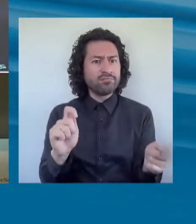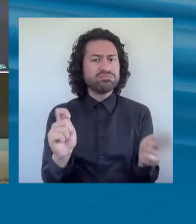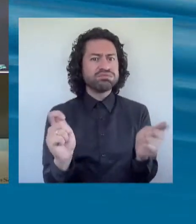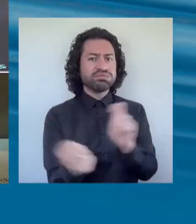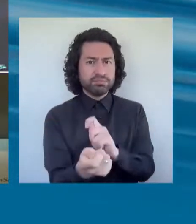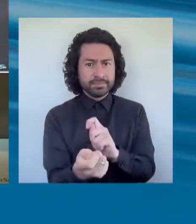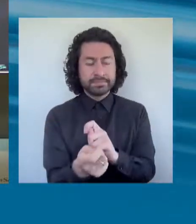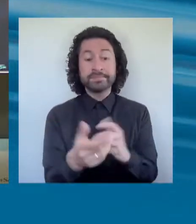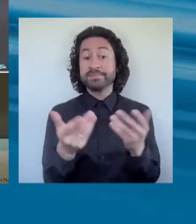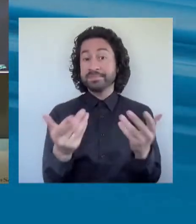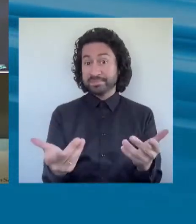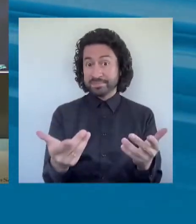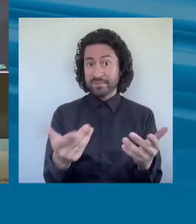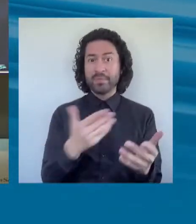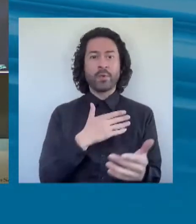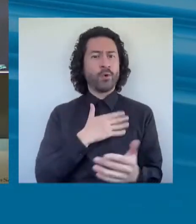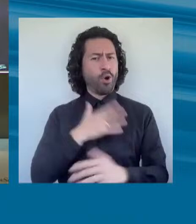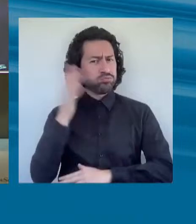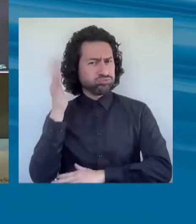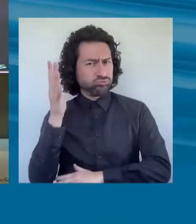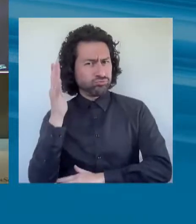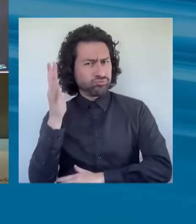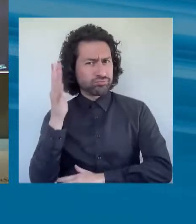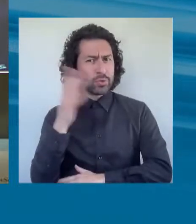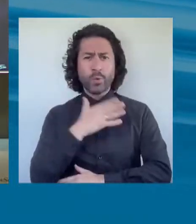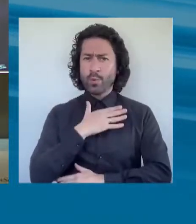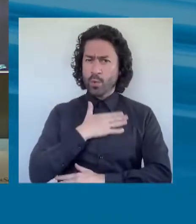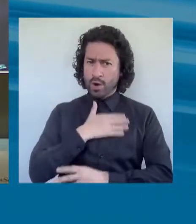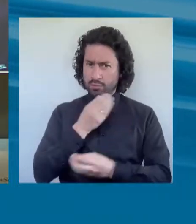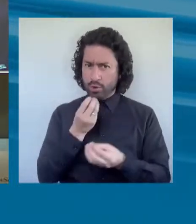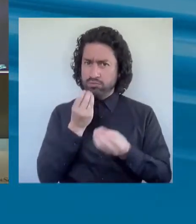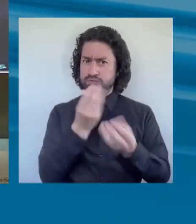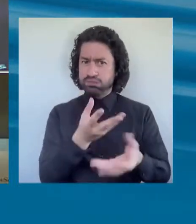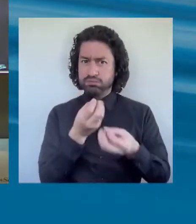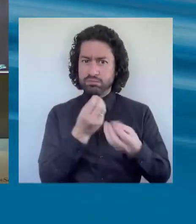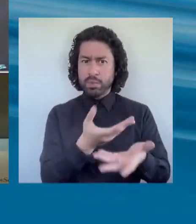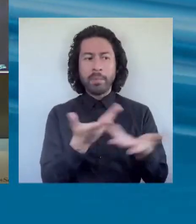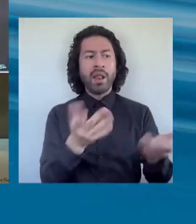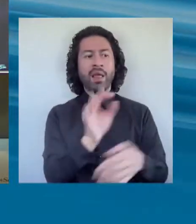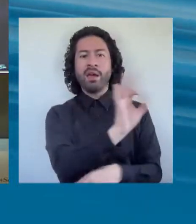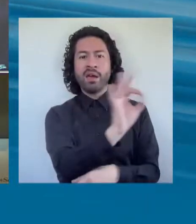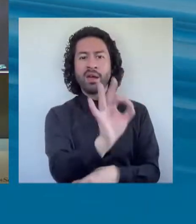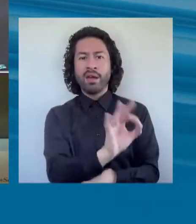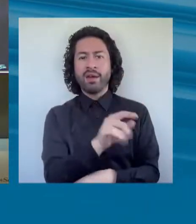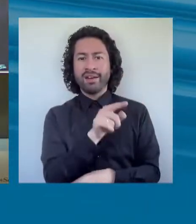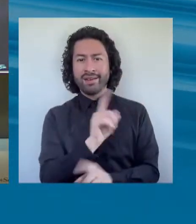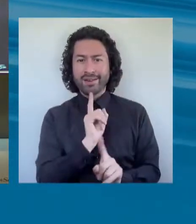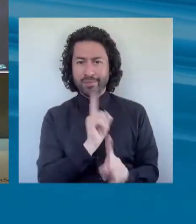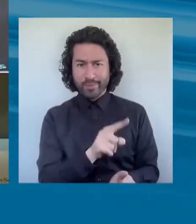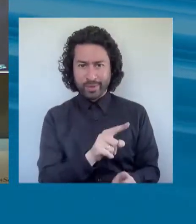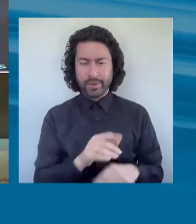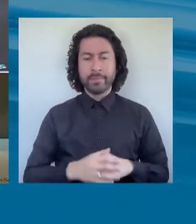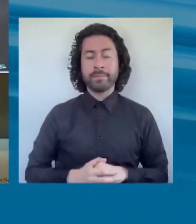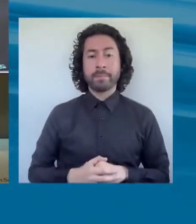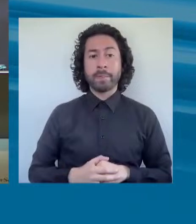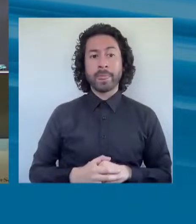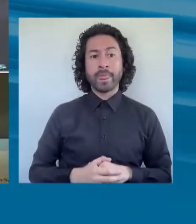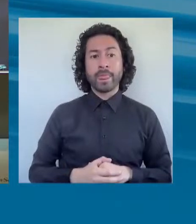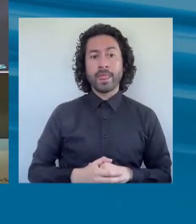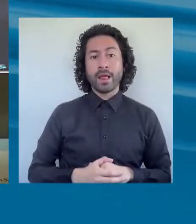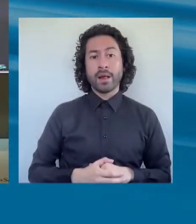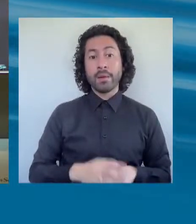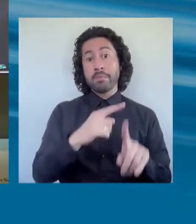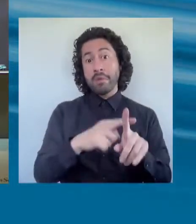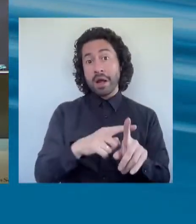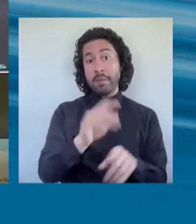these inequalities. What can we do? Let me offer some avenues to overcome